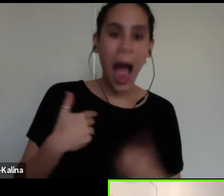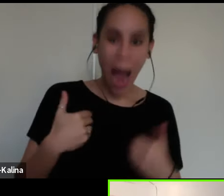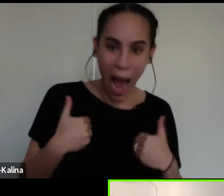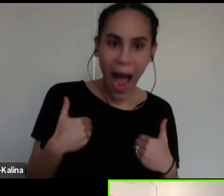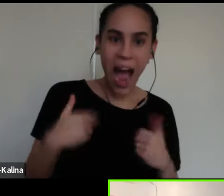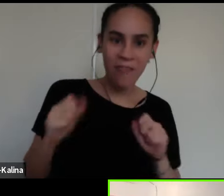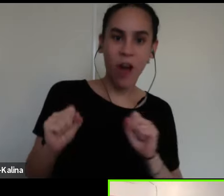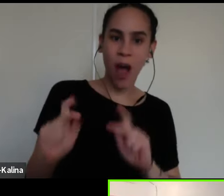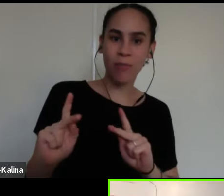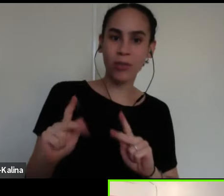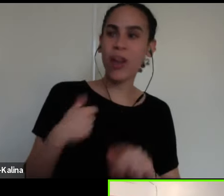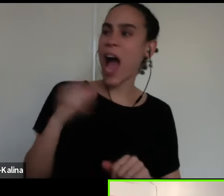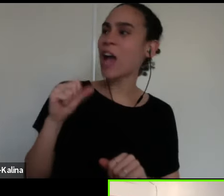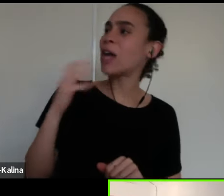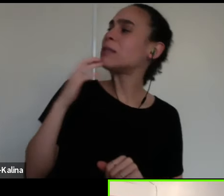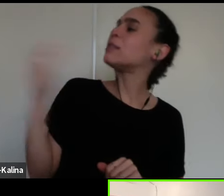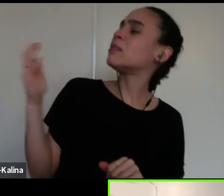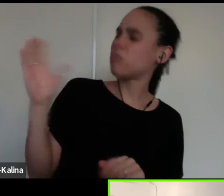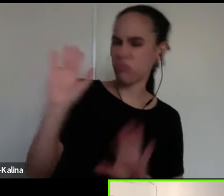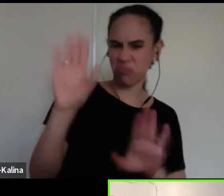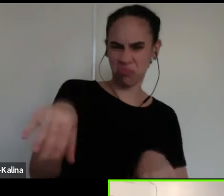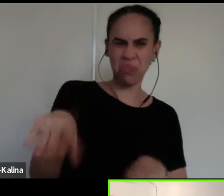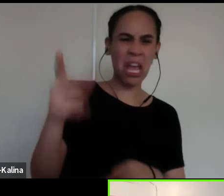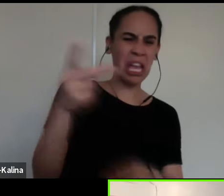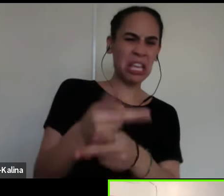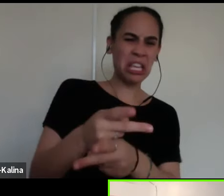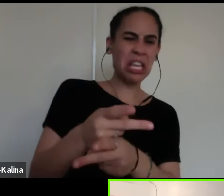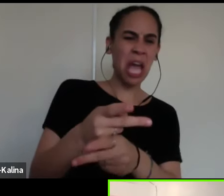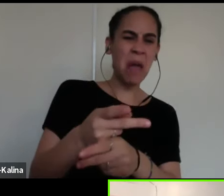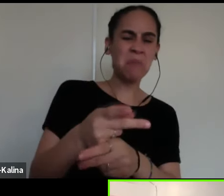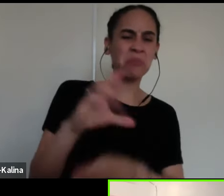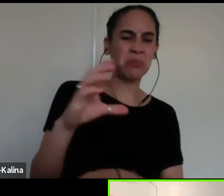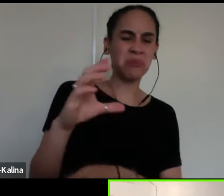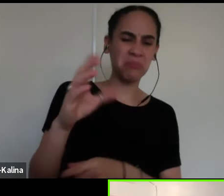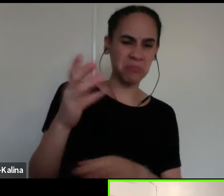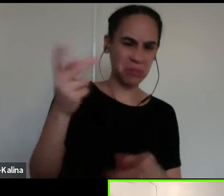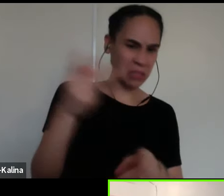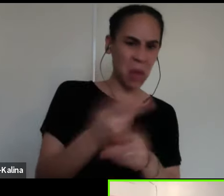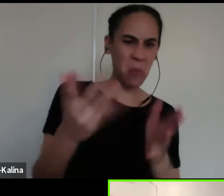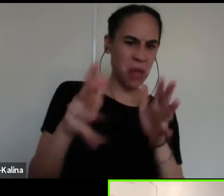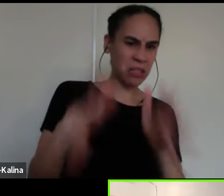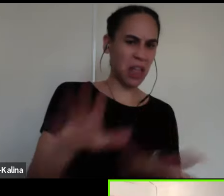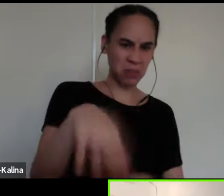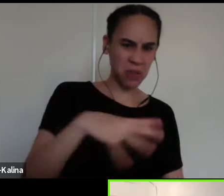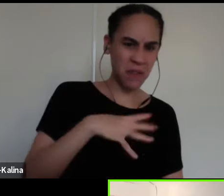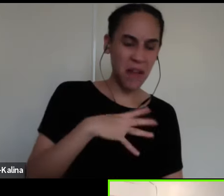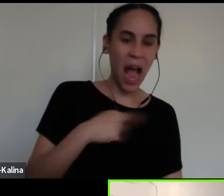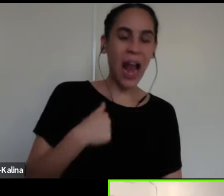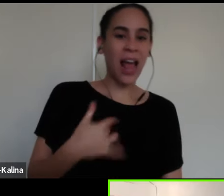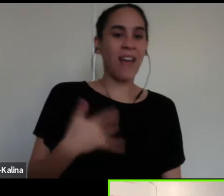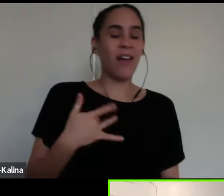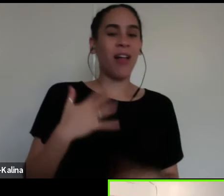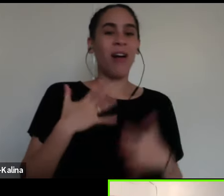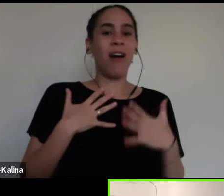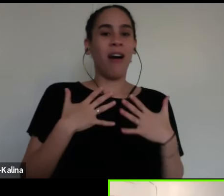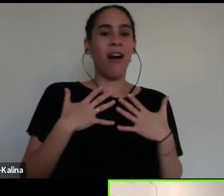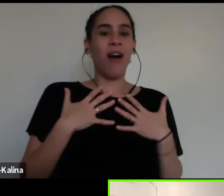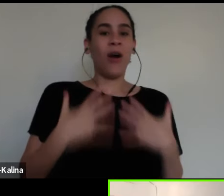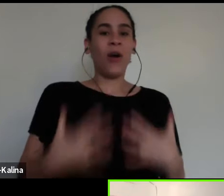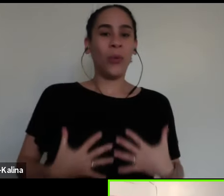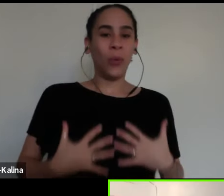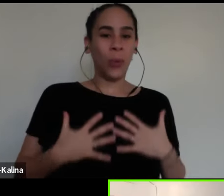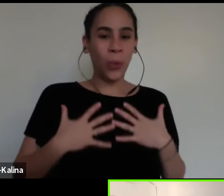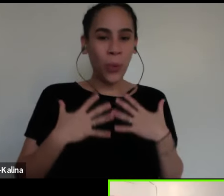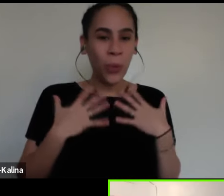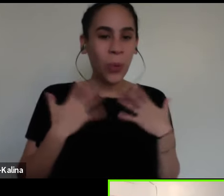opportunity to yell back to him, keep the change, tell him to keep the change, which was just like, you know, the feeling washes over your body and you realize that